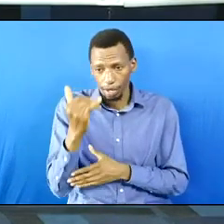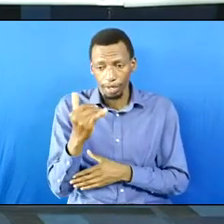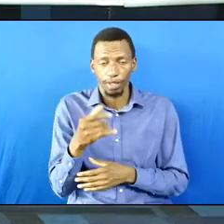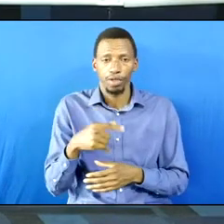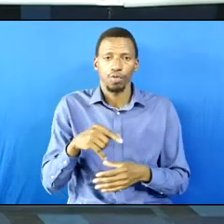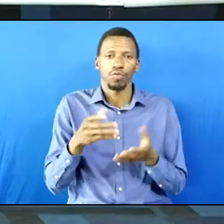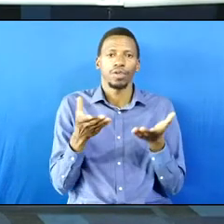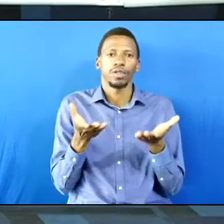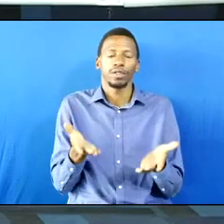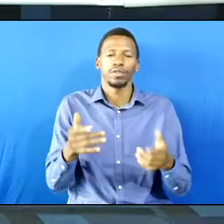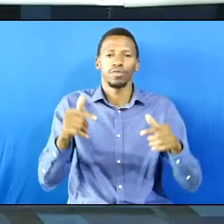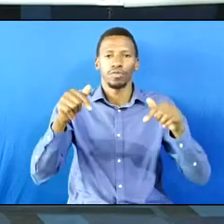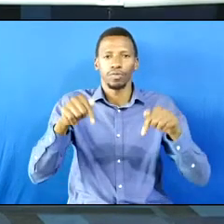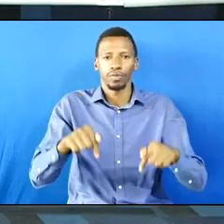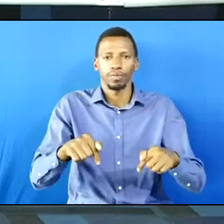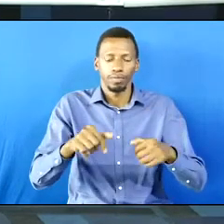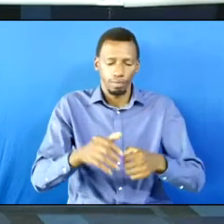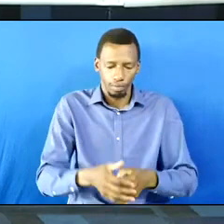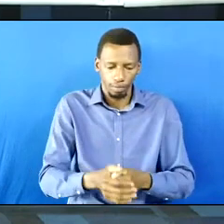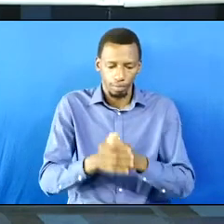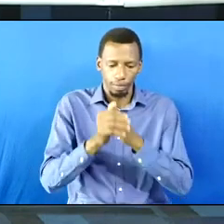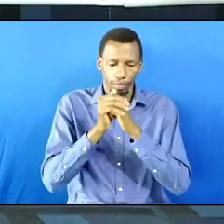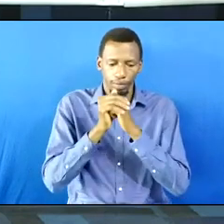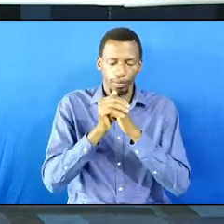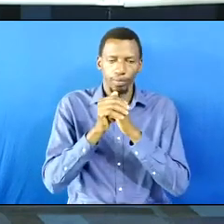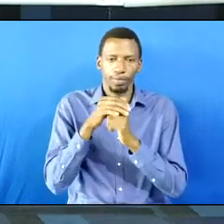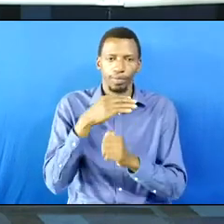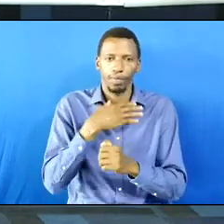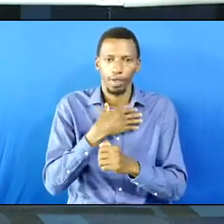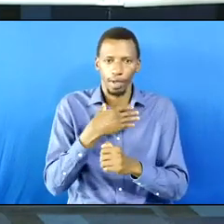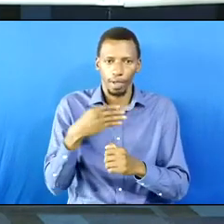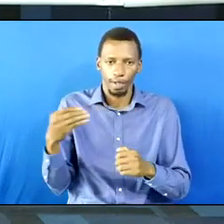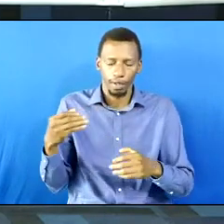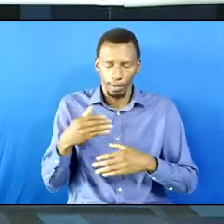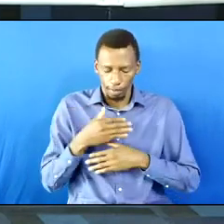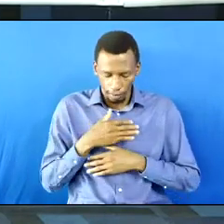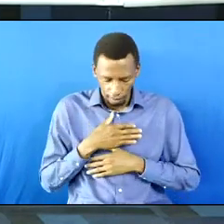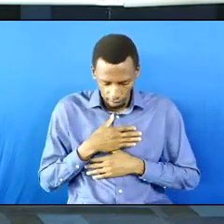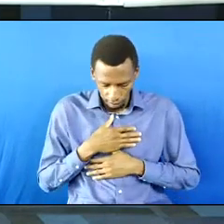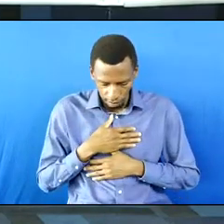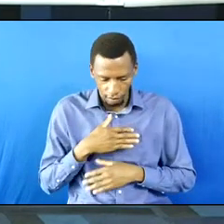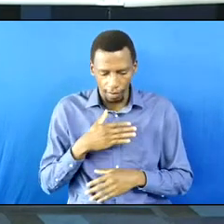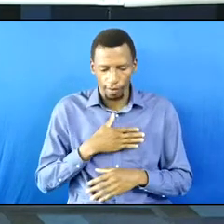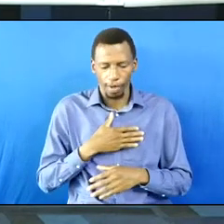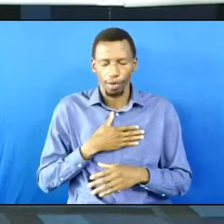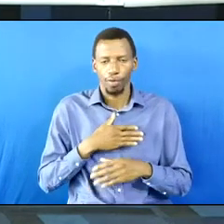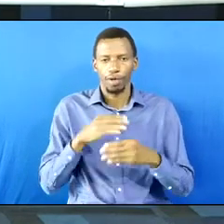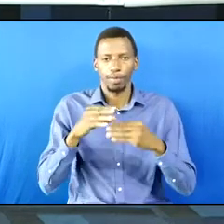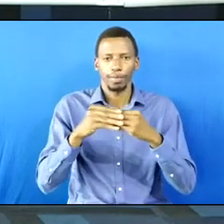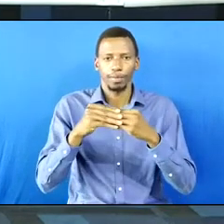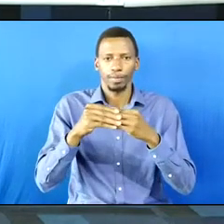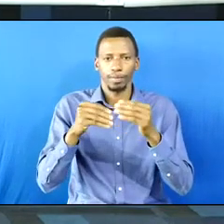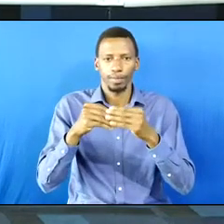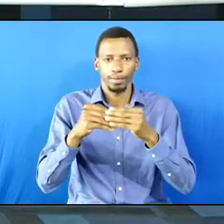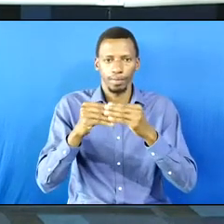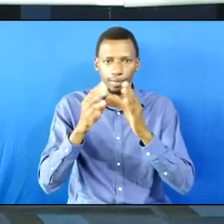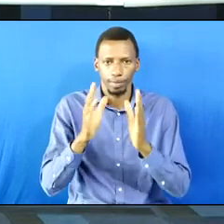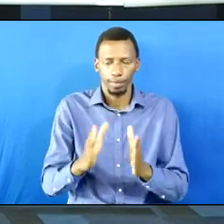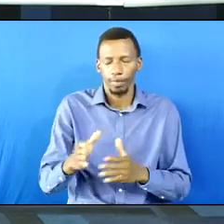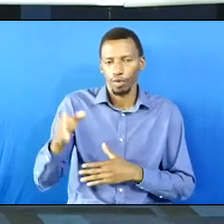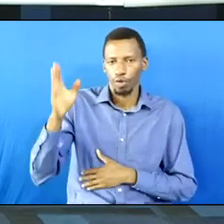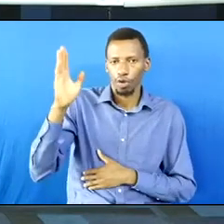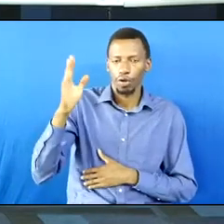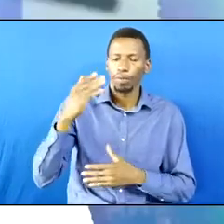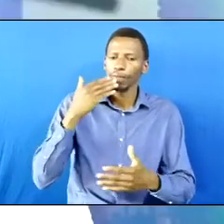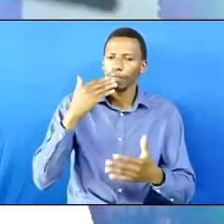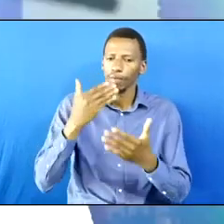why we are here today, to worship and adore our Creator God. Thank you so much for